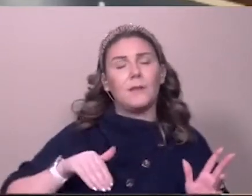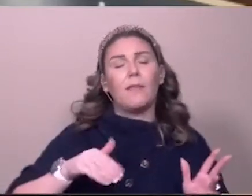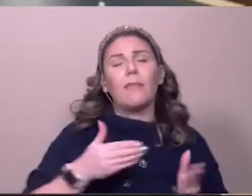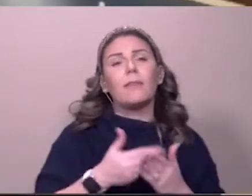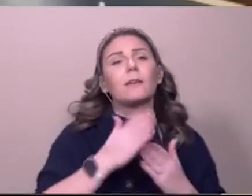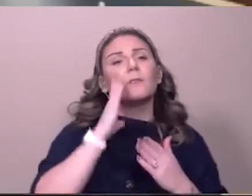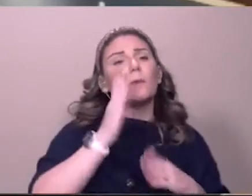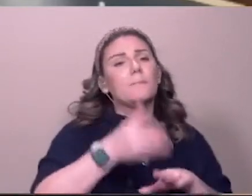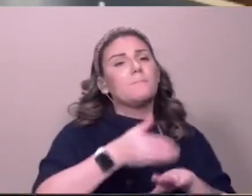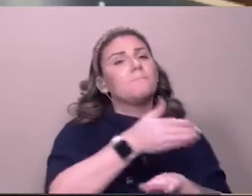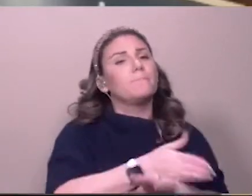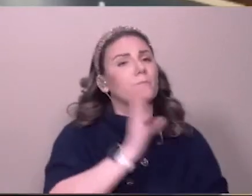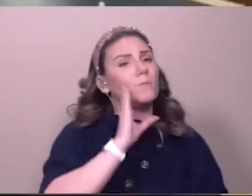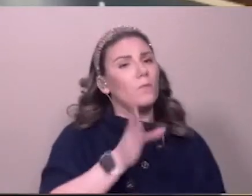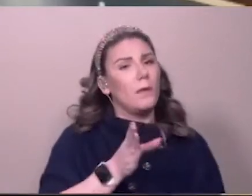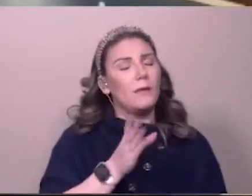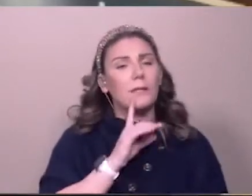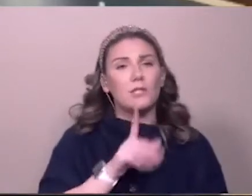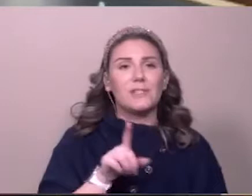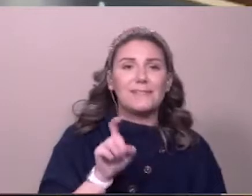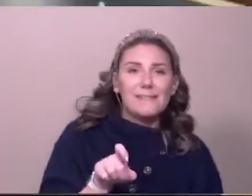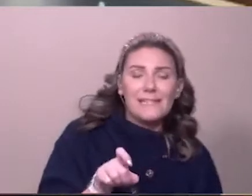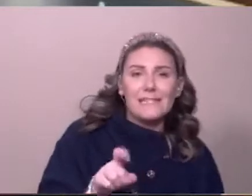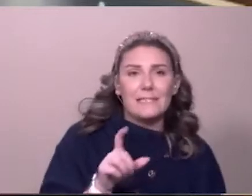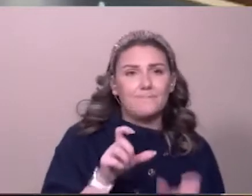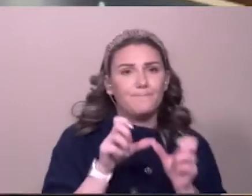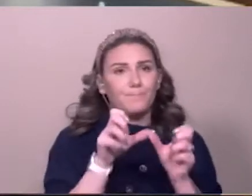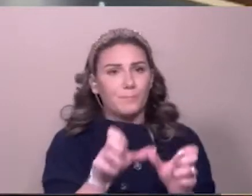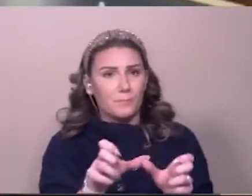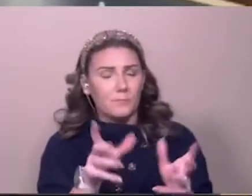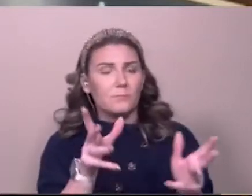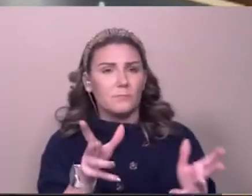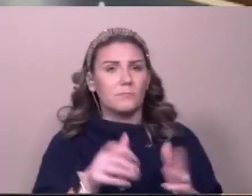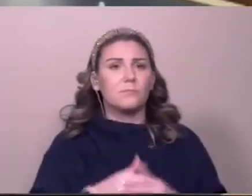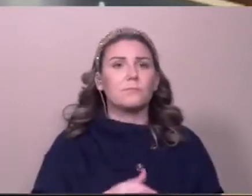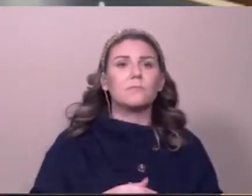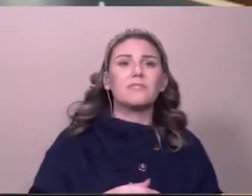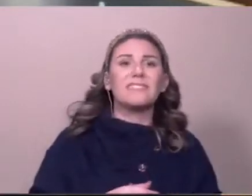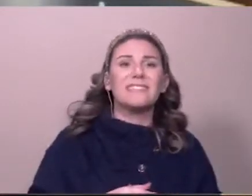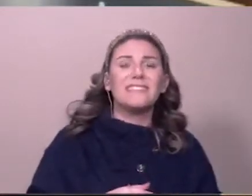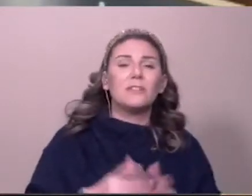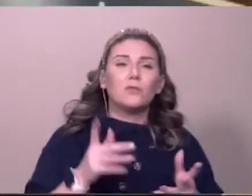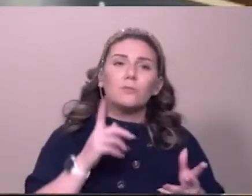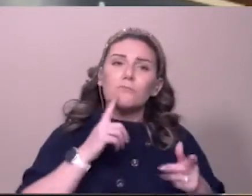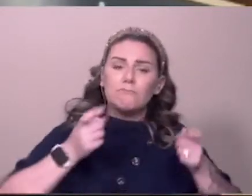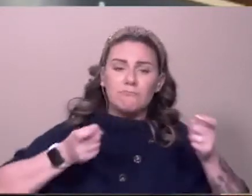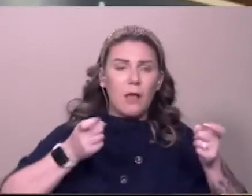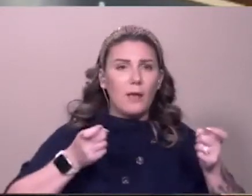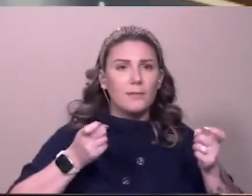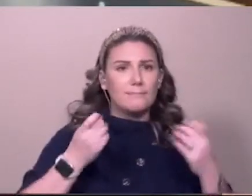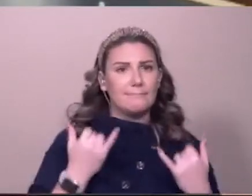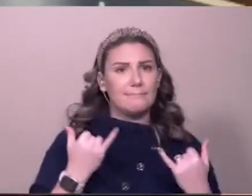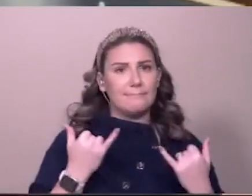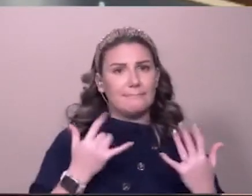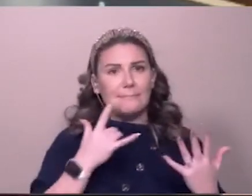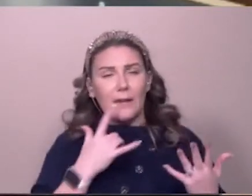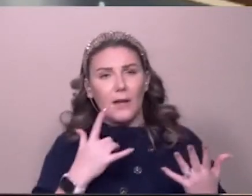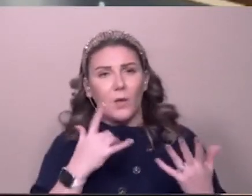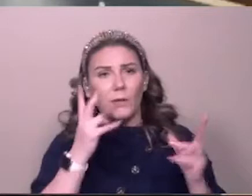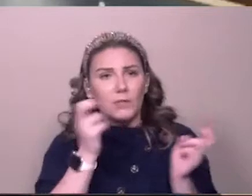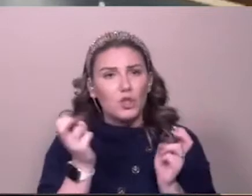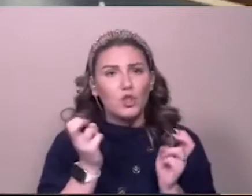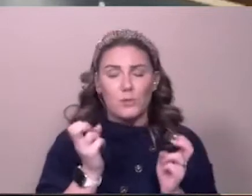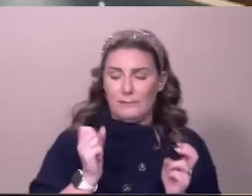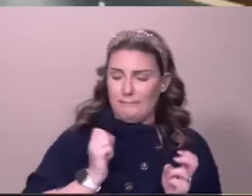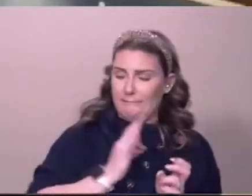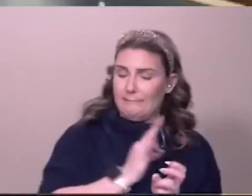better. And we just still need to continue to deal with our existing issues, staffing problems, as I mentioned, as